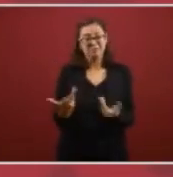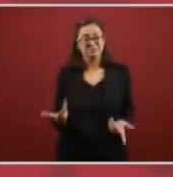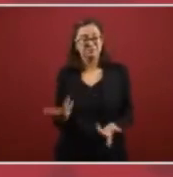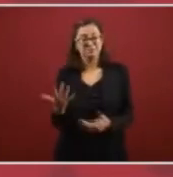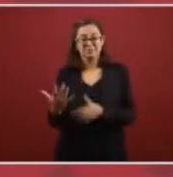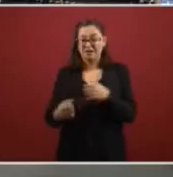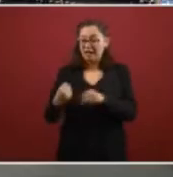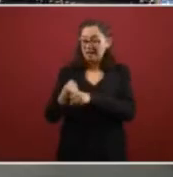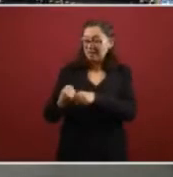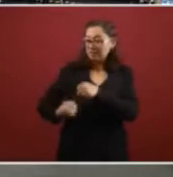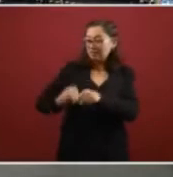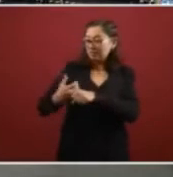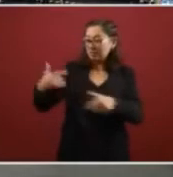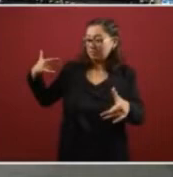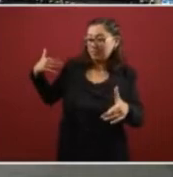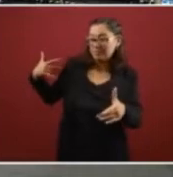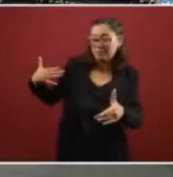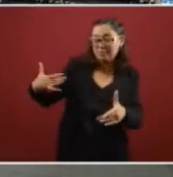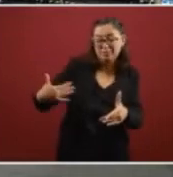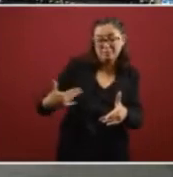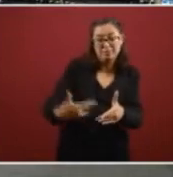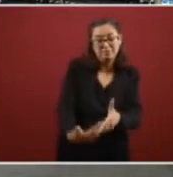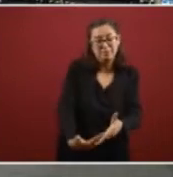As of 5 centuries,